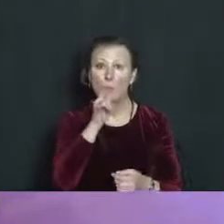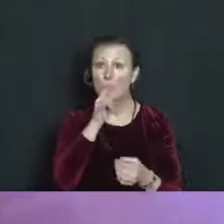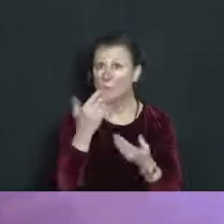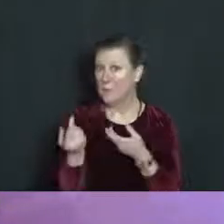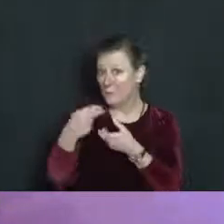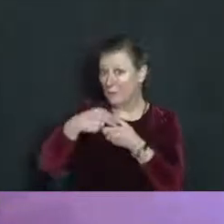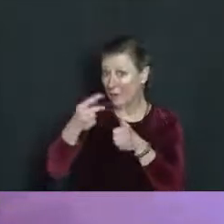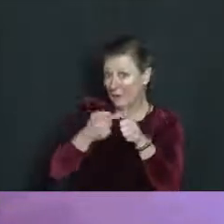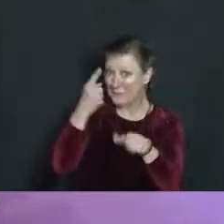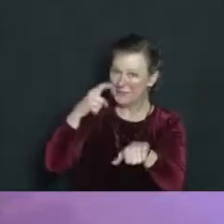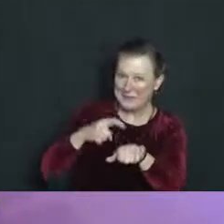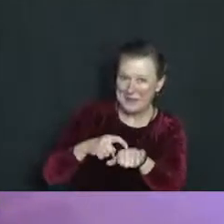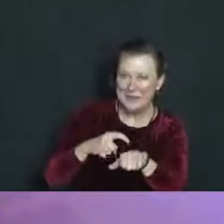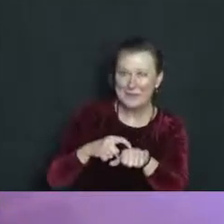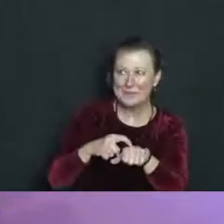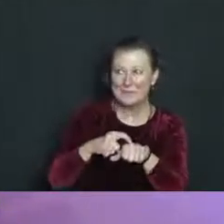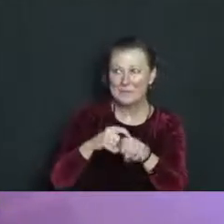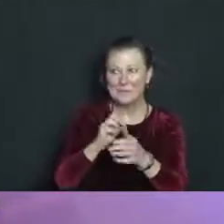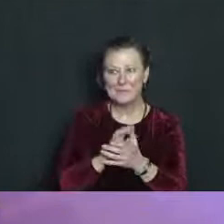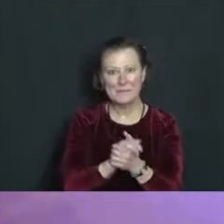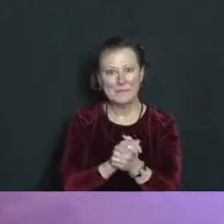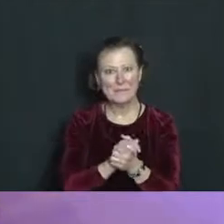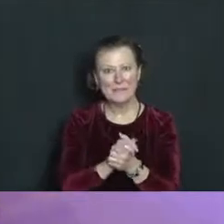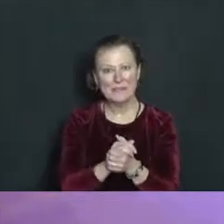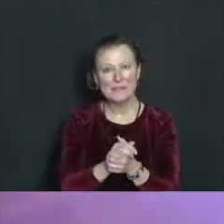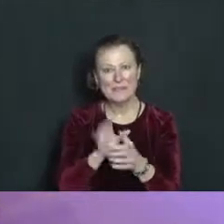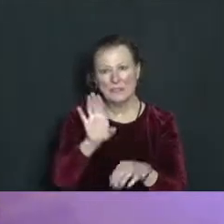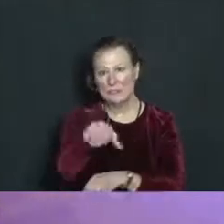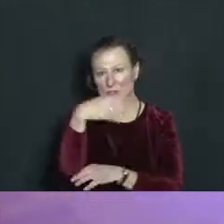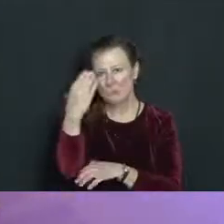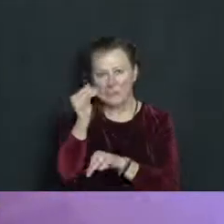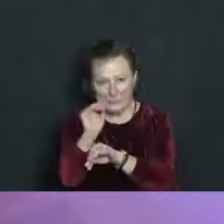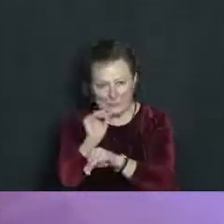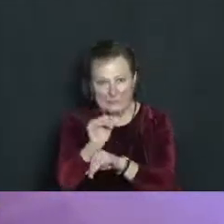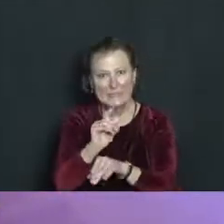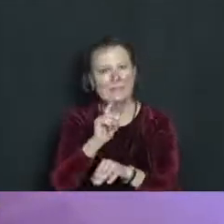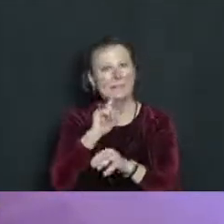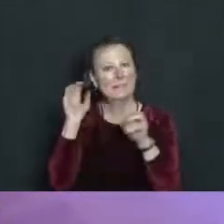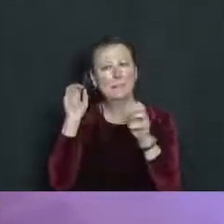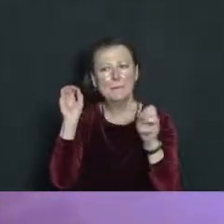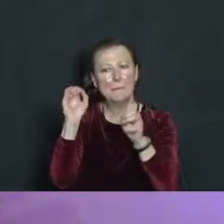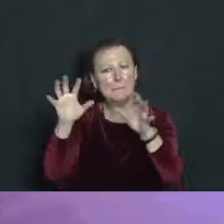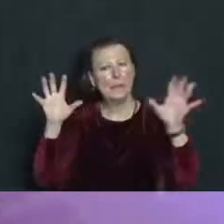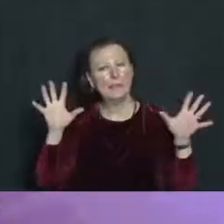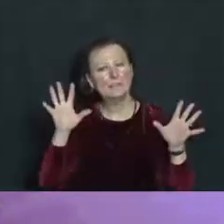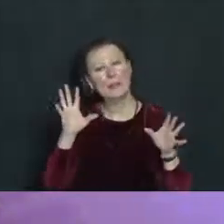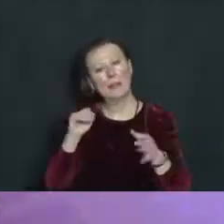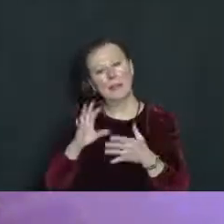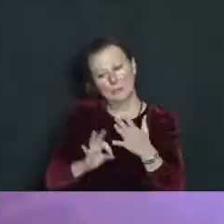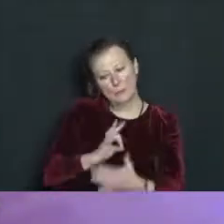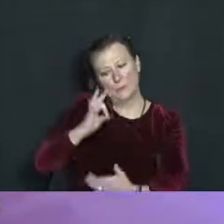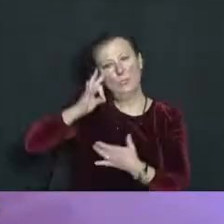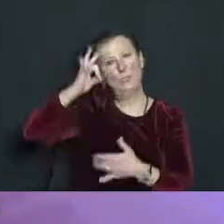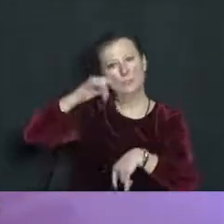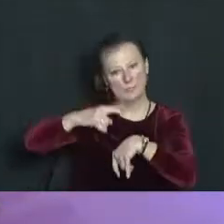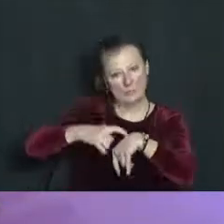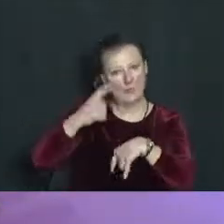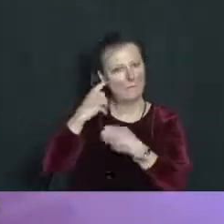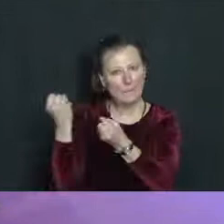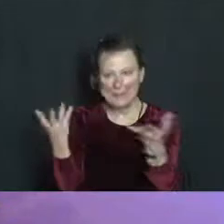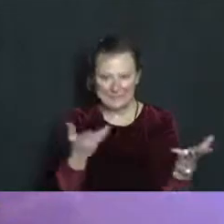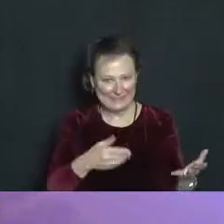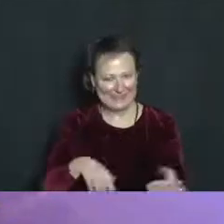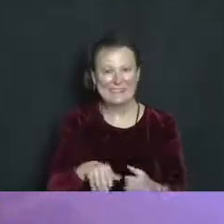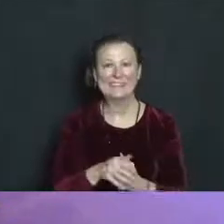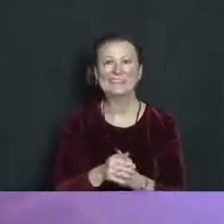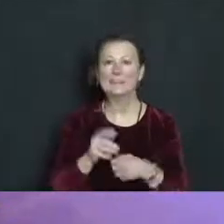for the first time. Christmas Eve is a magical and spiritual time for many of us. It's a